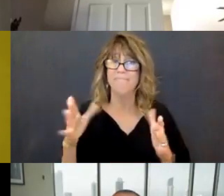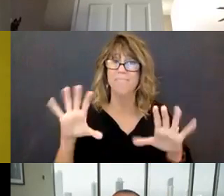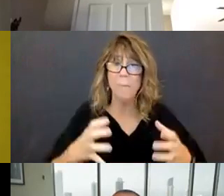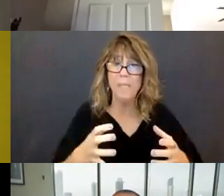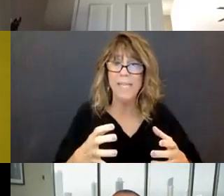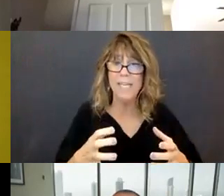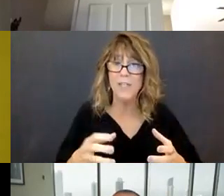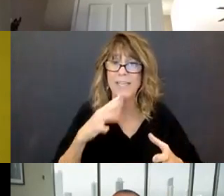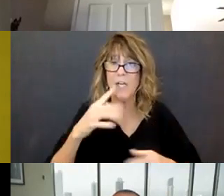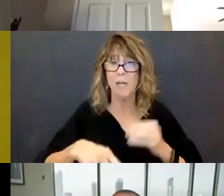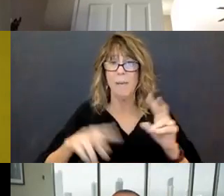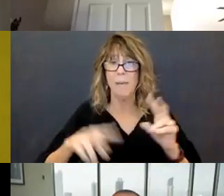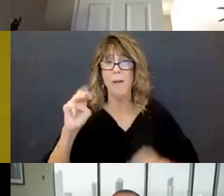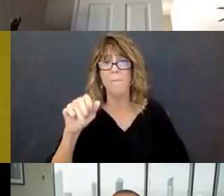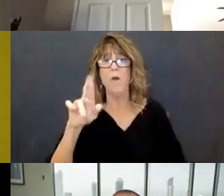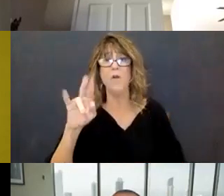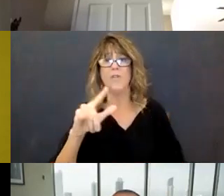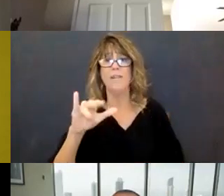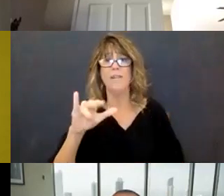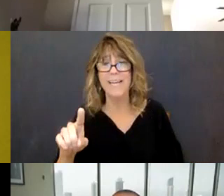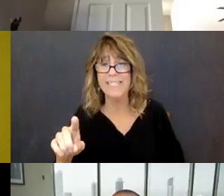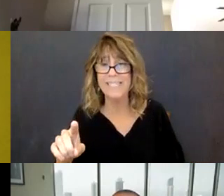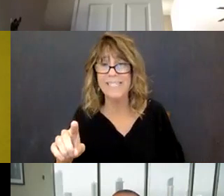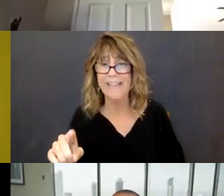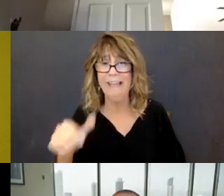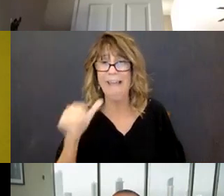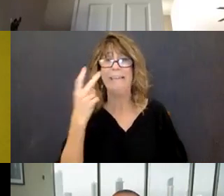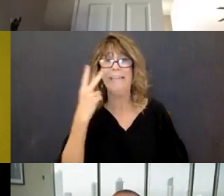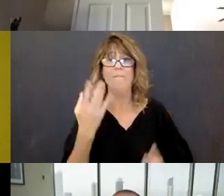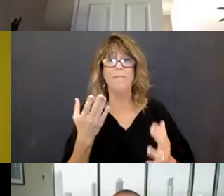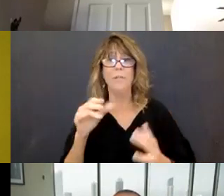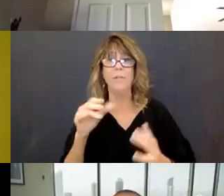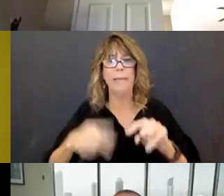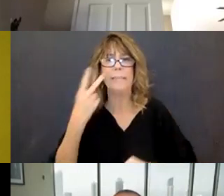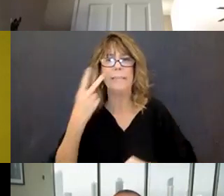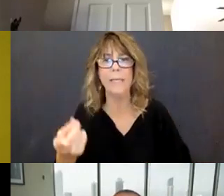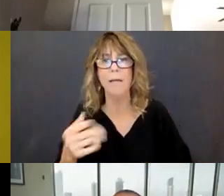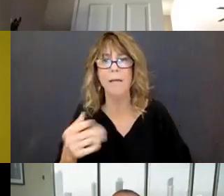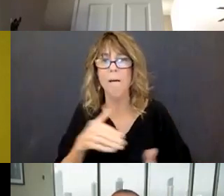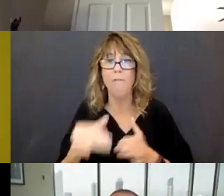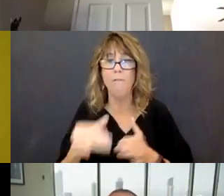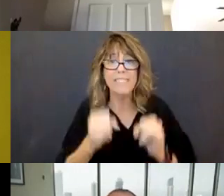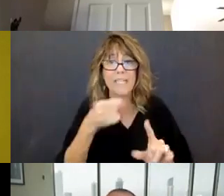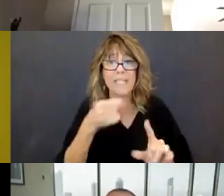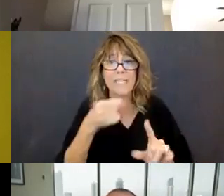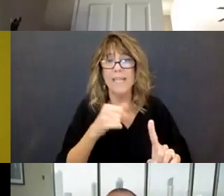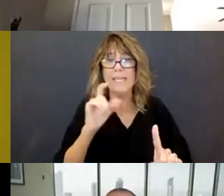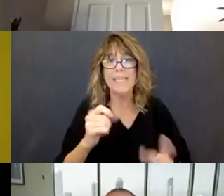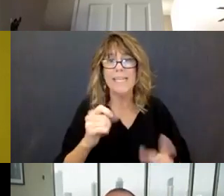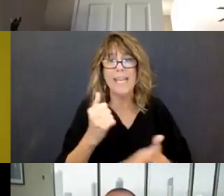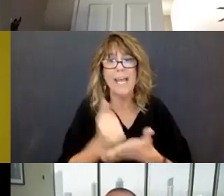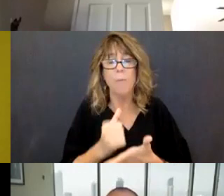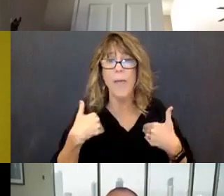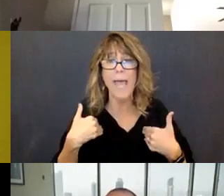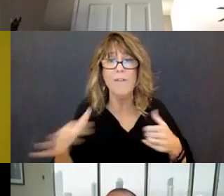invisible. And because economically, oftentimes individuals need help, they don't have the full-time jobs that pay for private